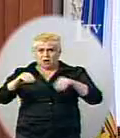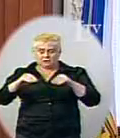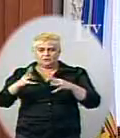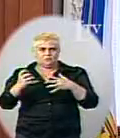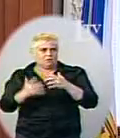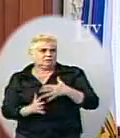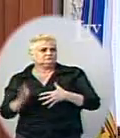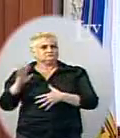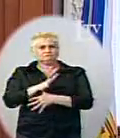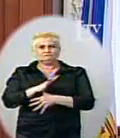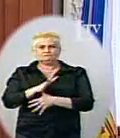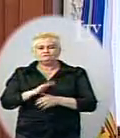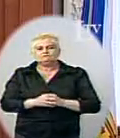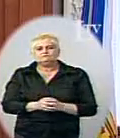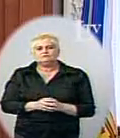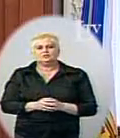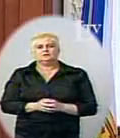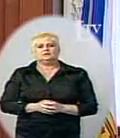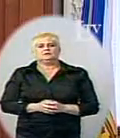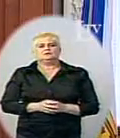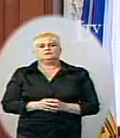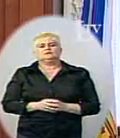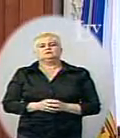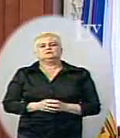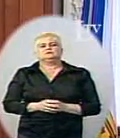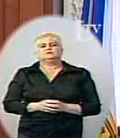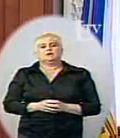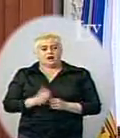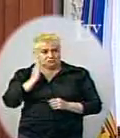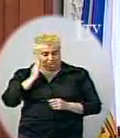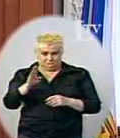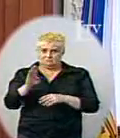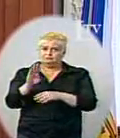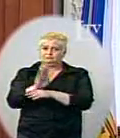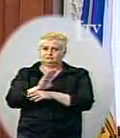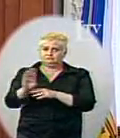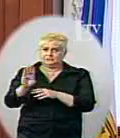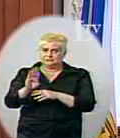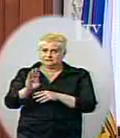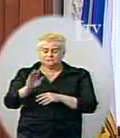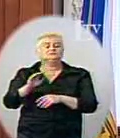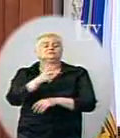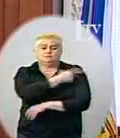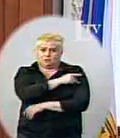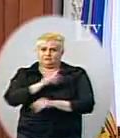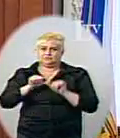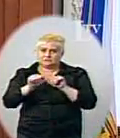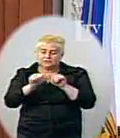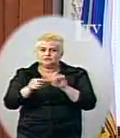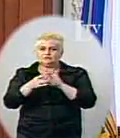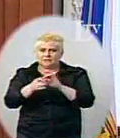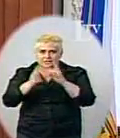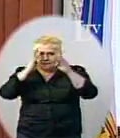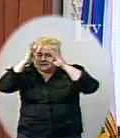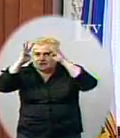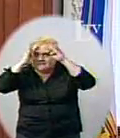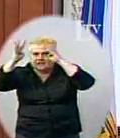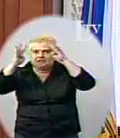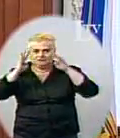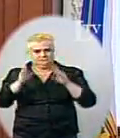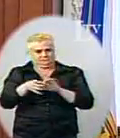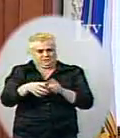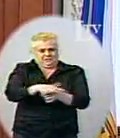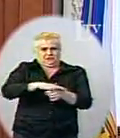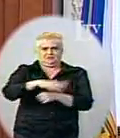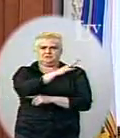two, the natural resources strategy, the province will continue to focus on innovation in this key